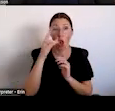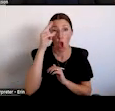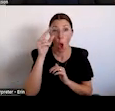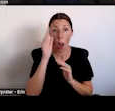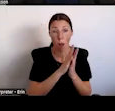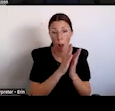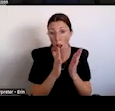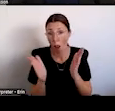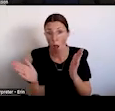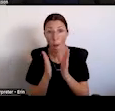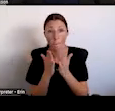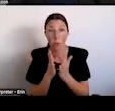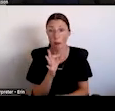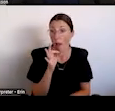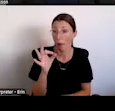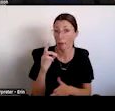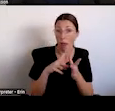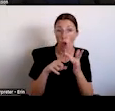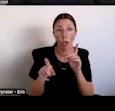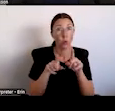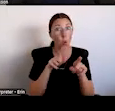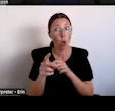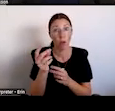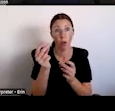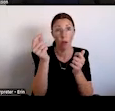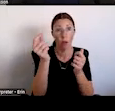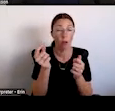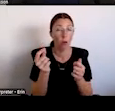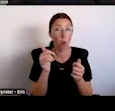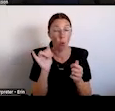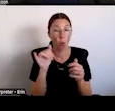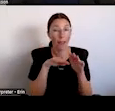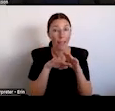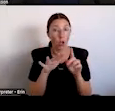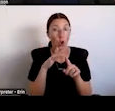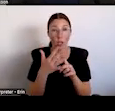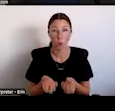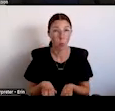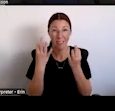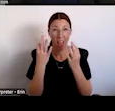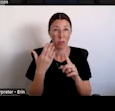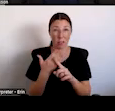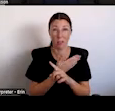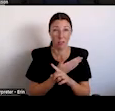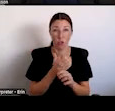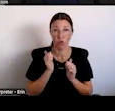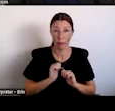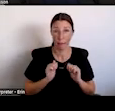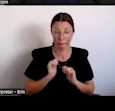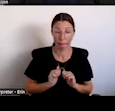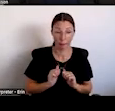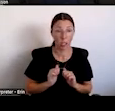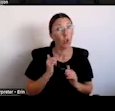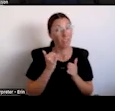ask AI to learn from it on the spot or in context without ever doing training on them. So that's very